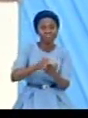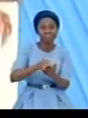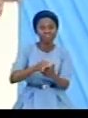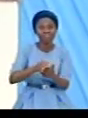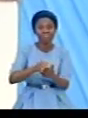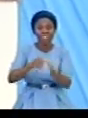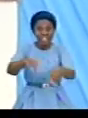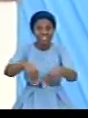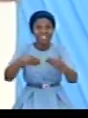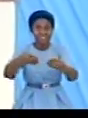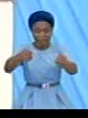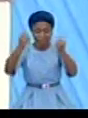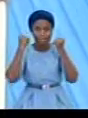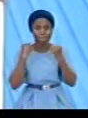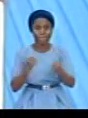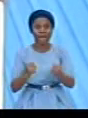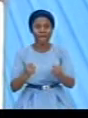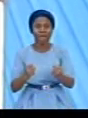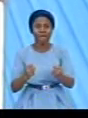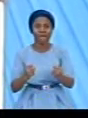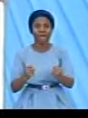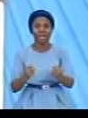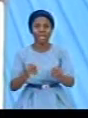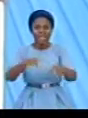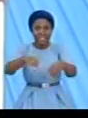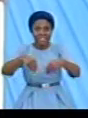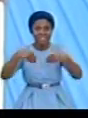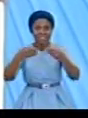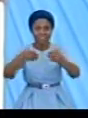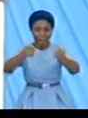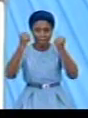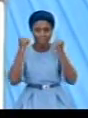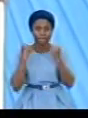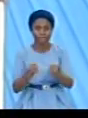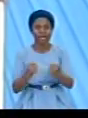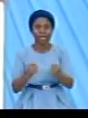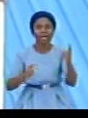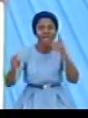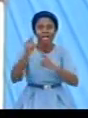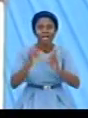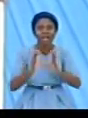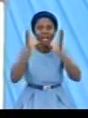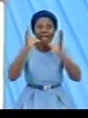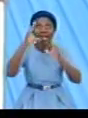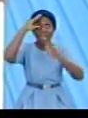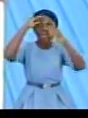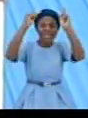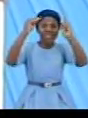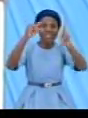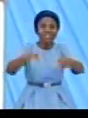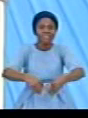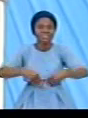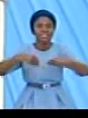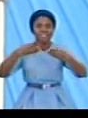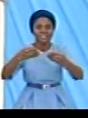giveth power. He giveth power. Somebody shout, he giveth